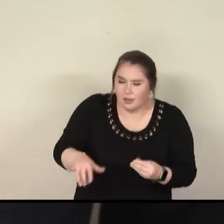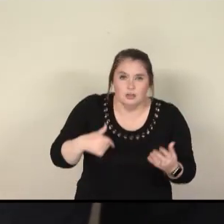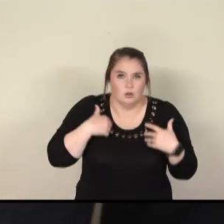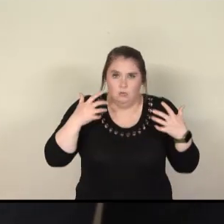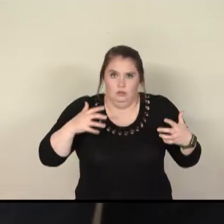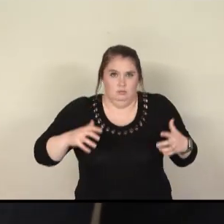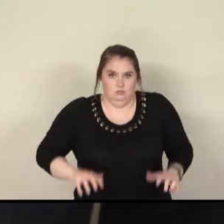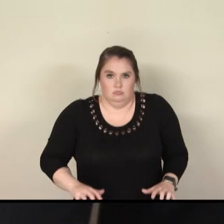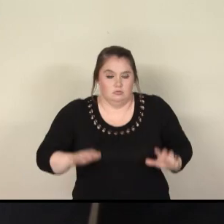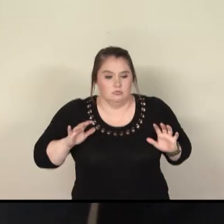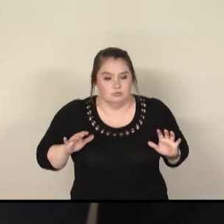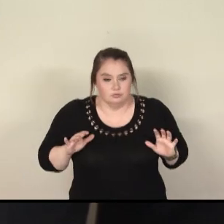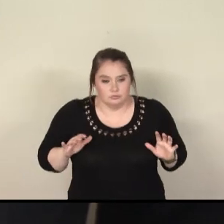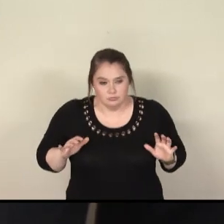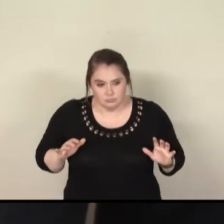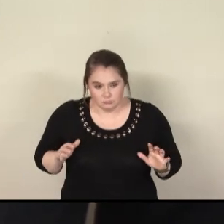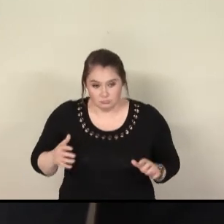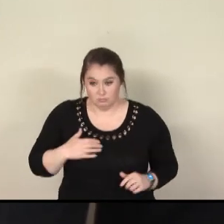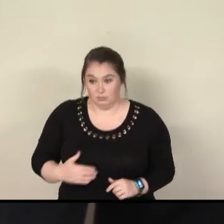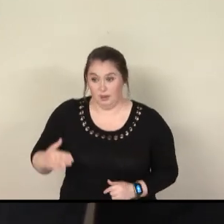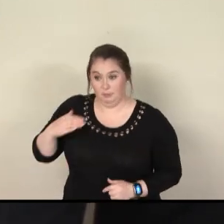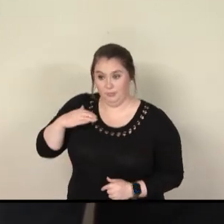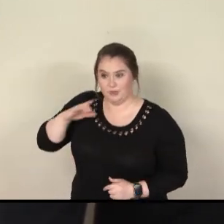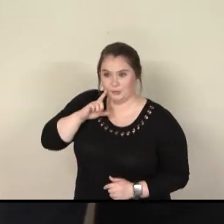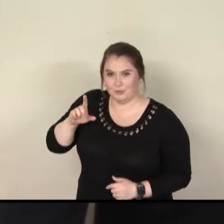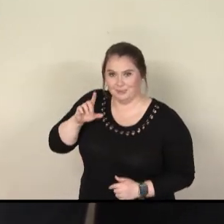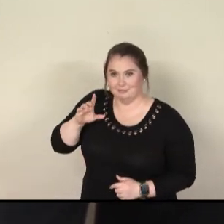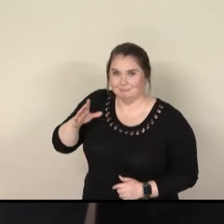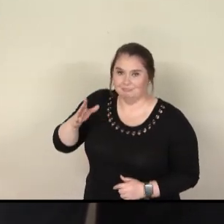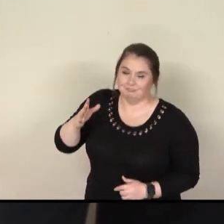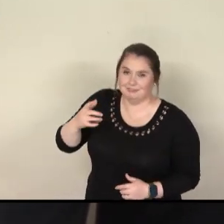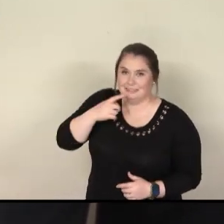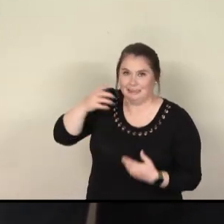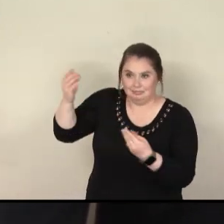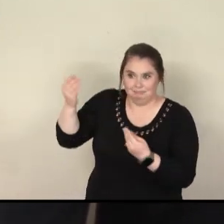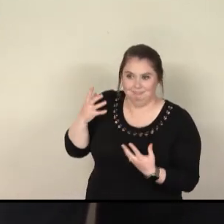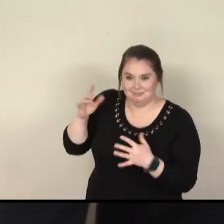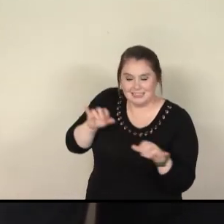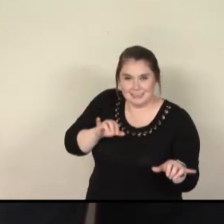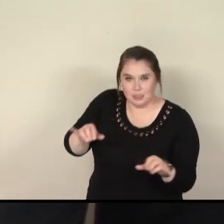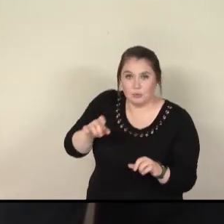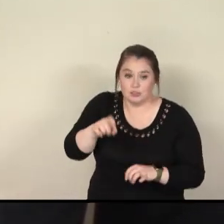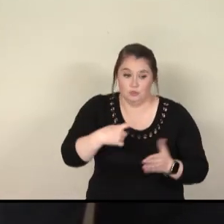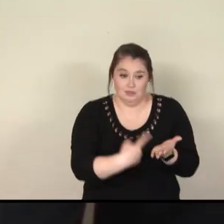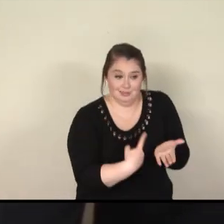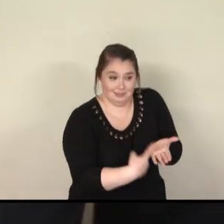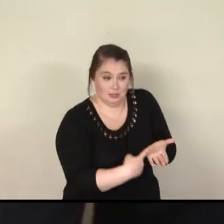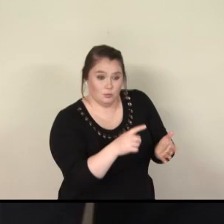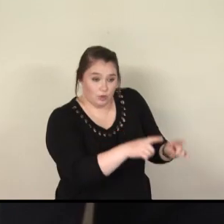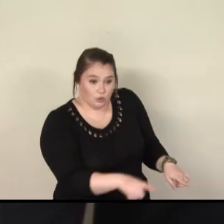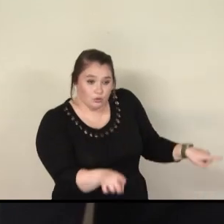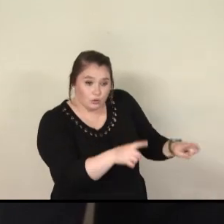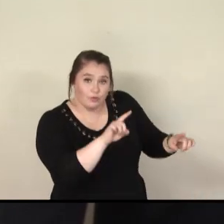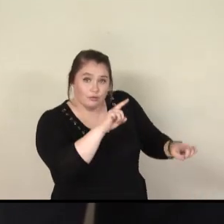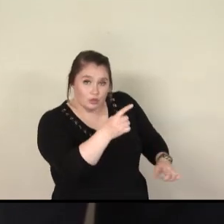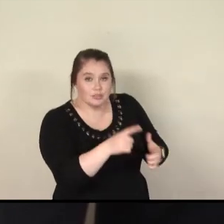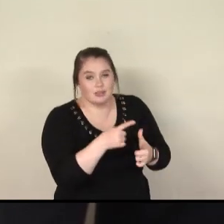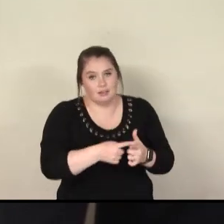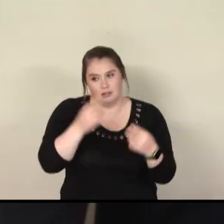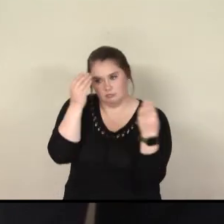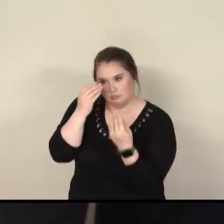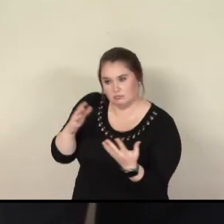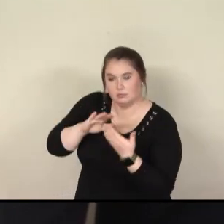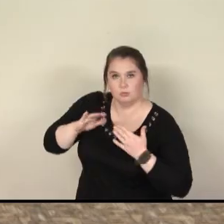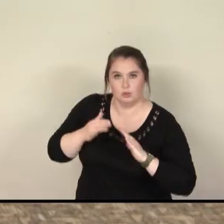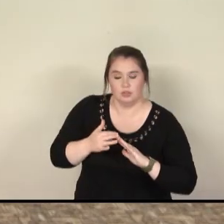for my boss to say the same thing to me. So it needs to be discussed with you before we go out into the community. So what's included